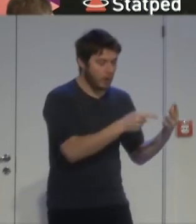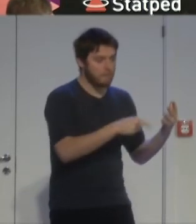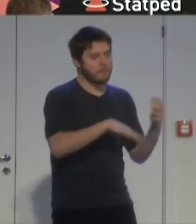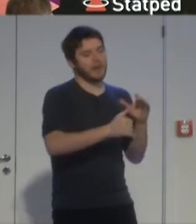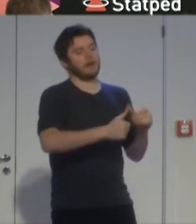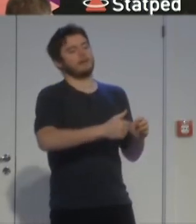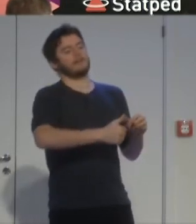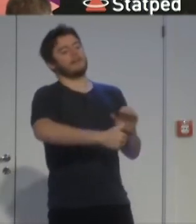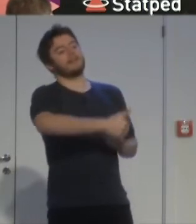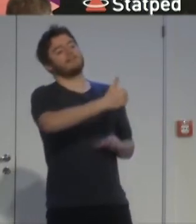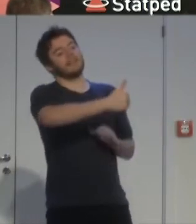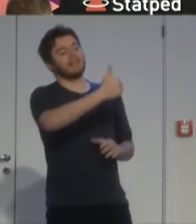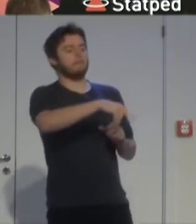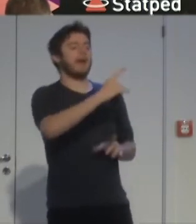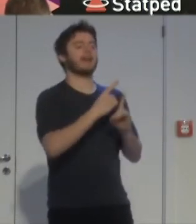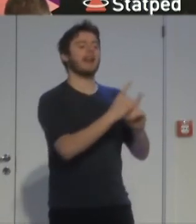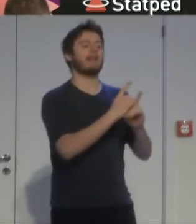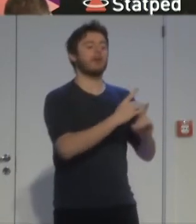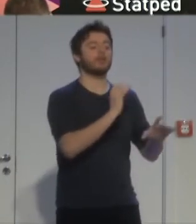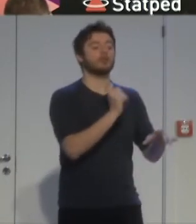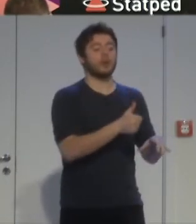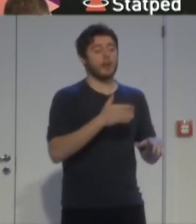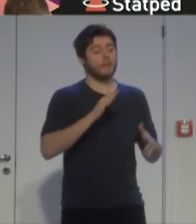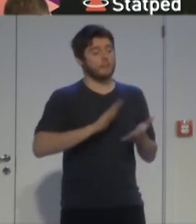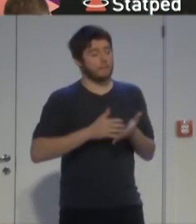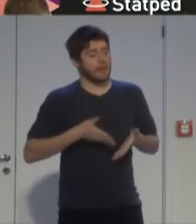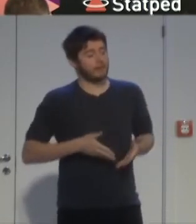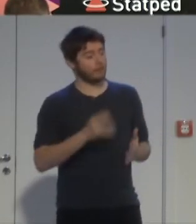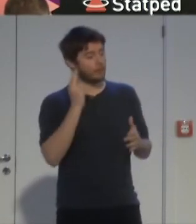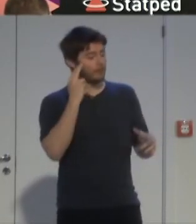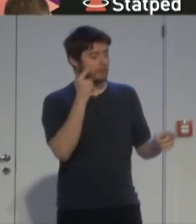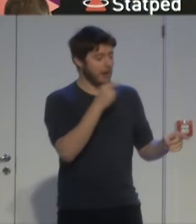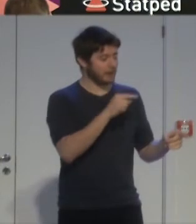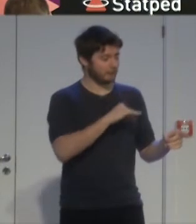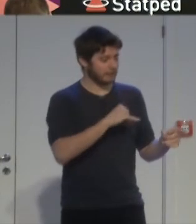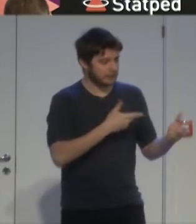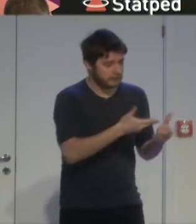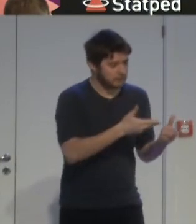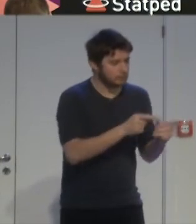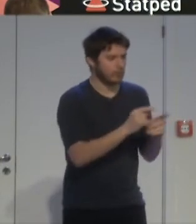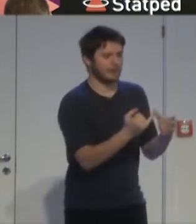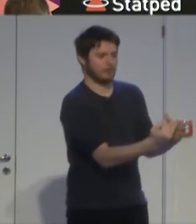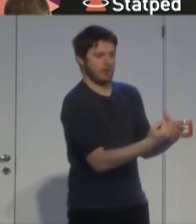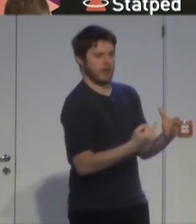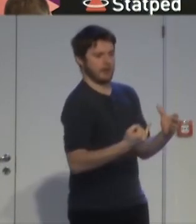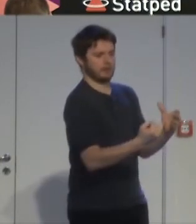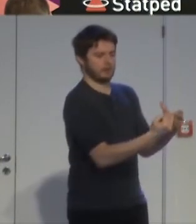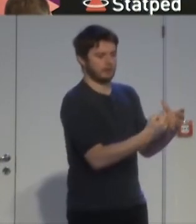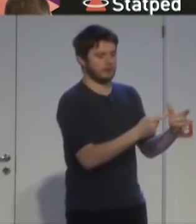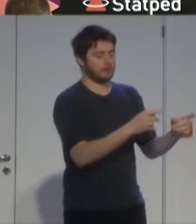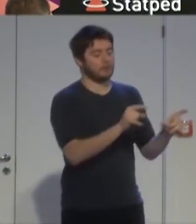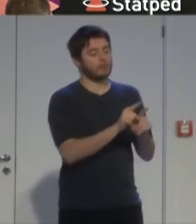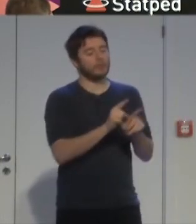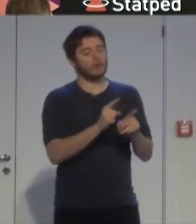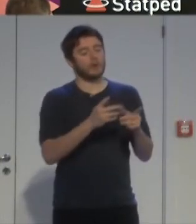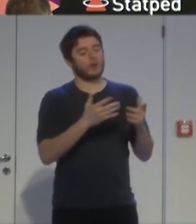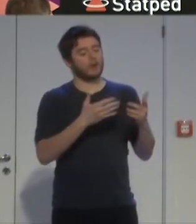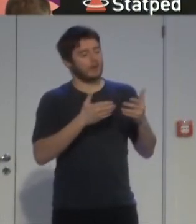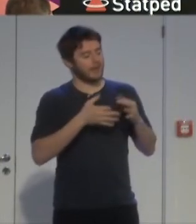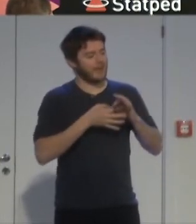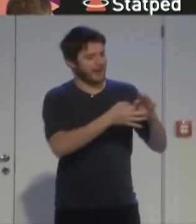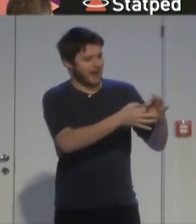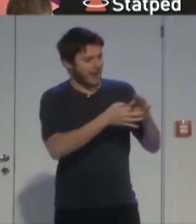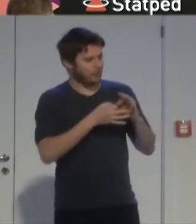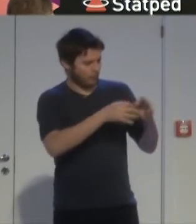congenital deafblindness, if it's not relational, it's total isolation. So it means that the relational understanding